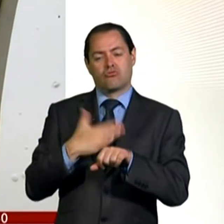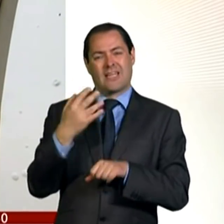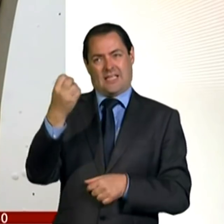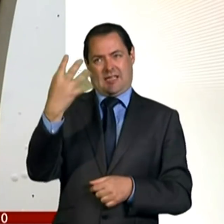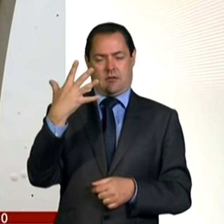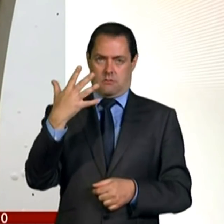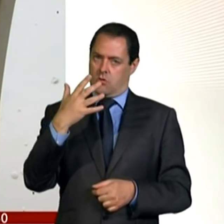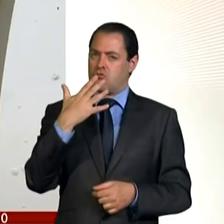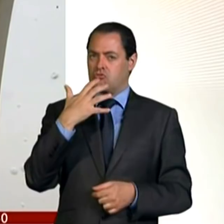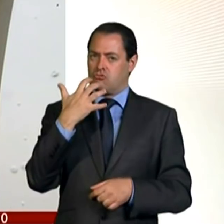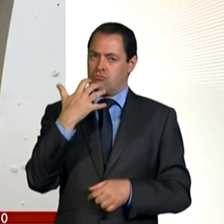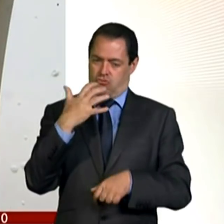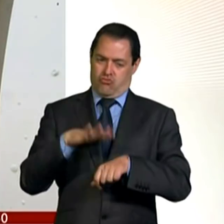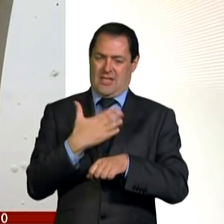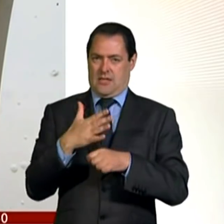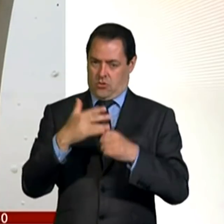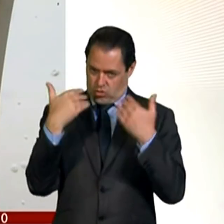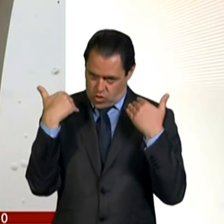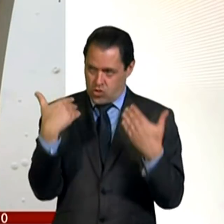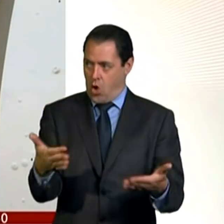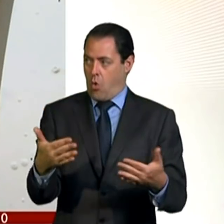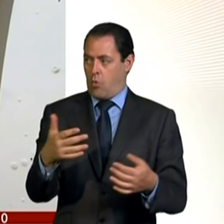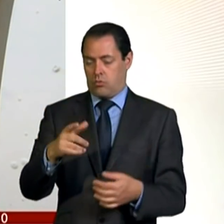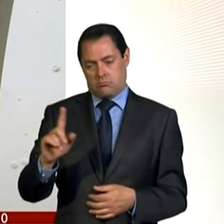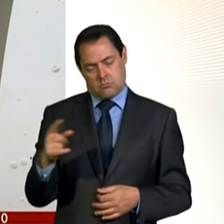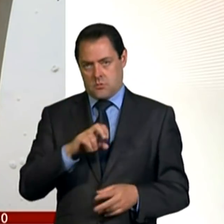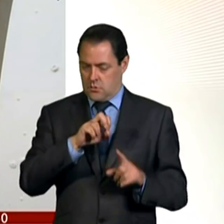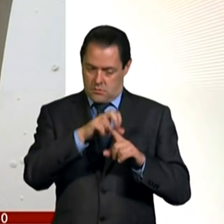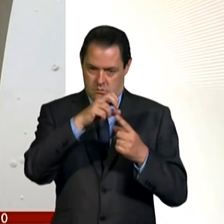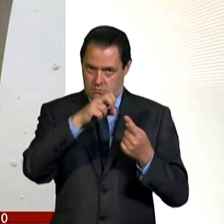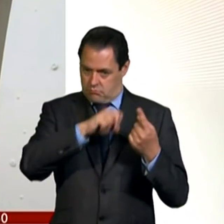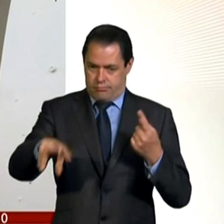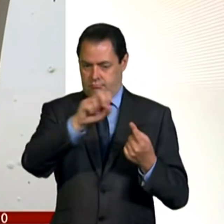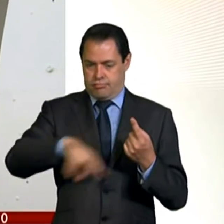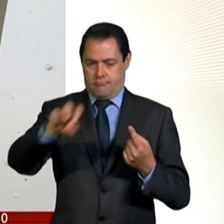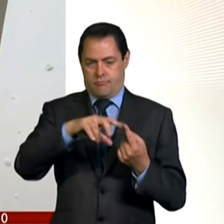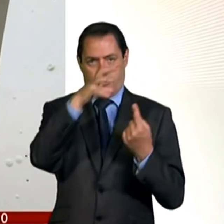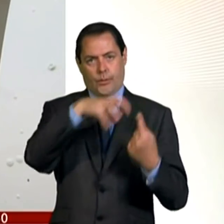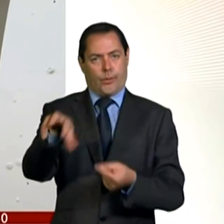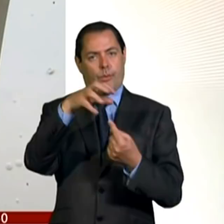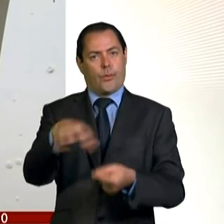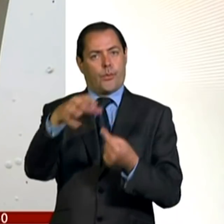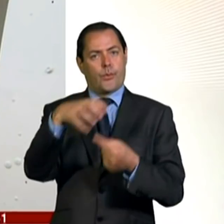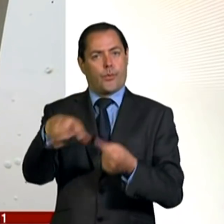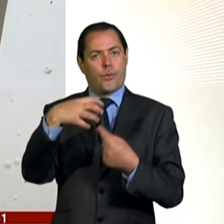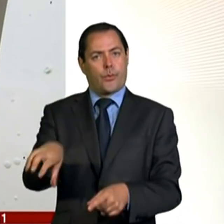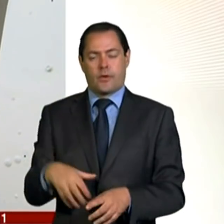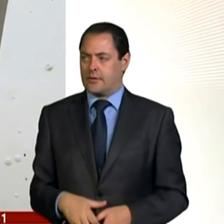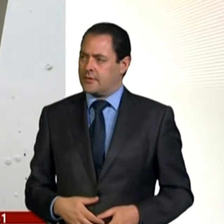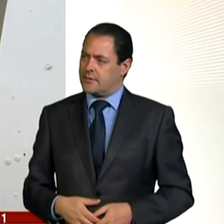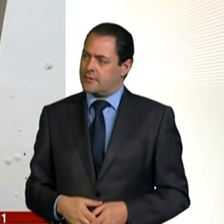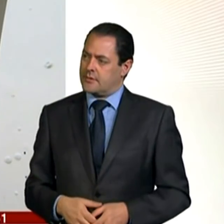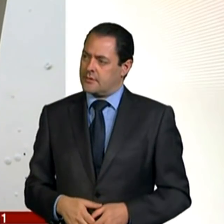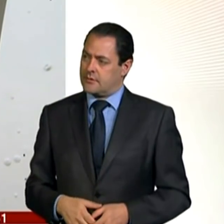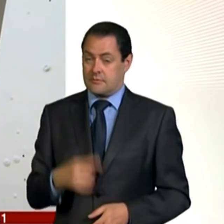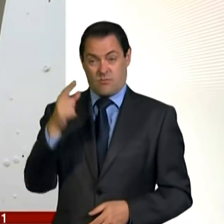go, and that was the signal for the loadmaster to initiate the point at which all of the paratroopers jumped out. One of the